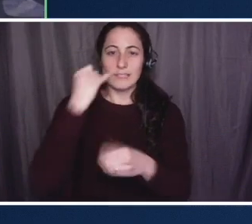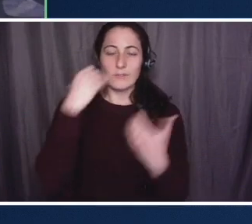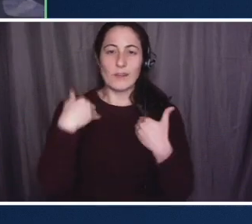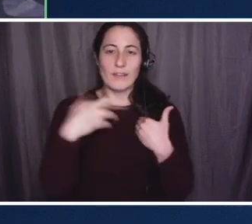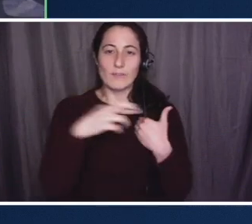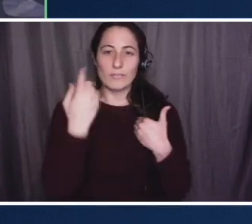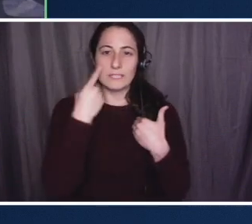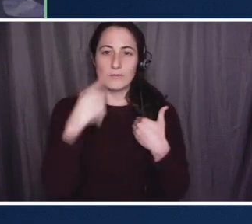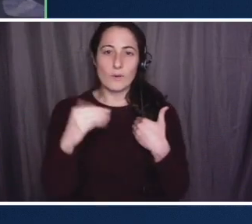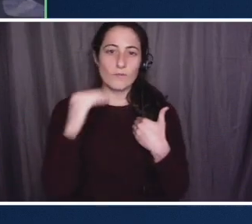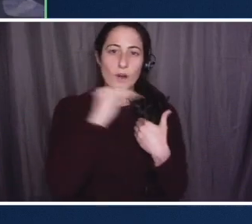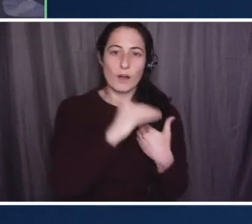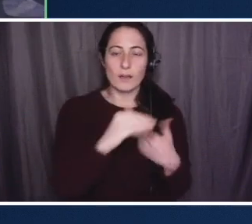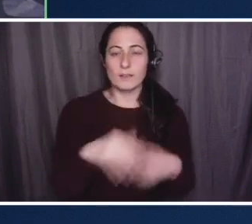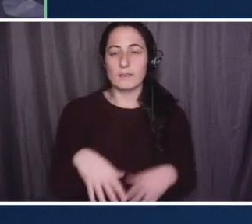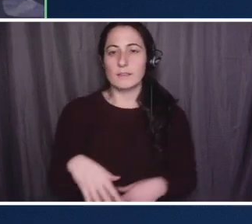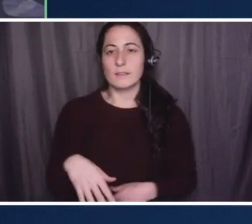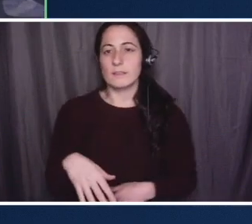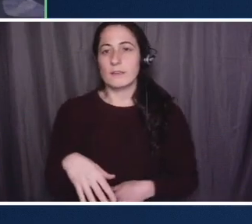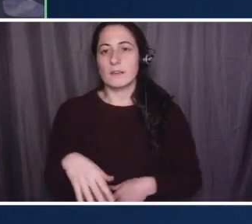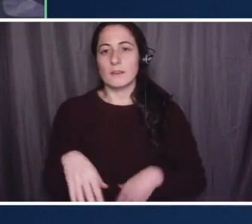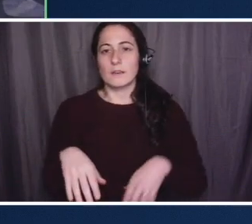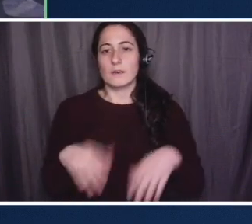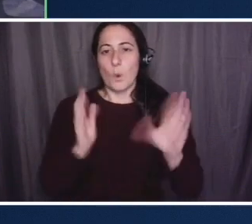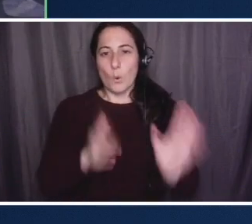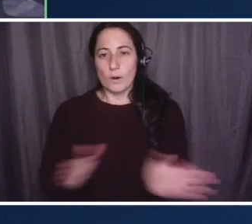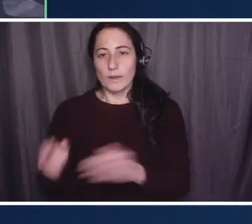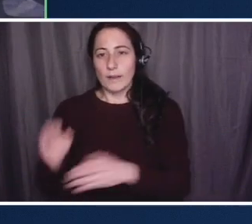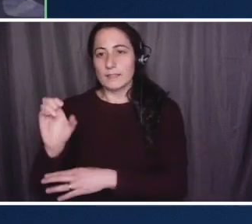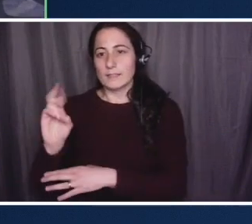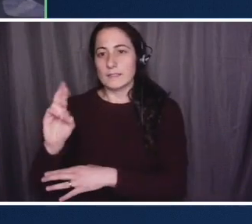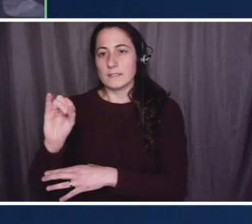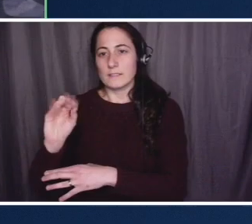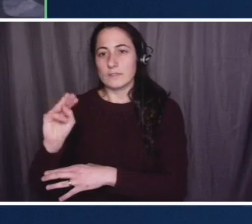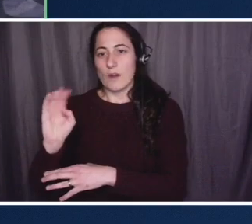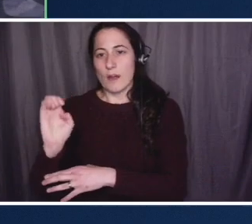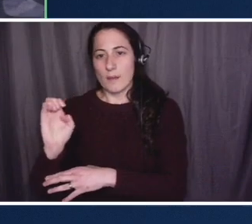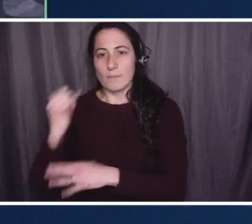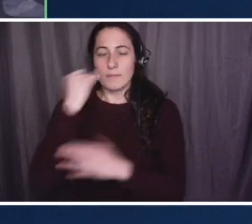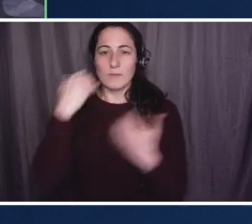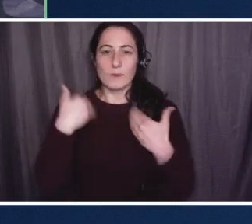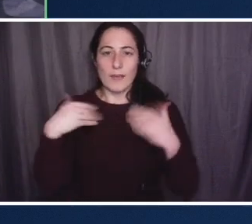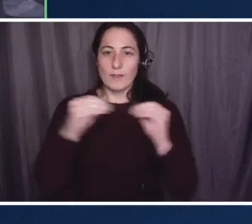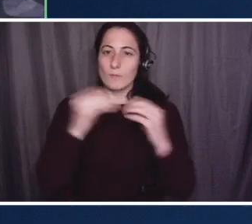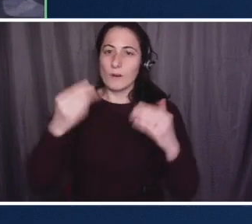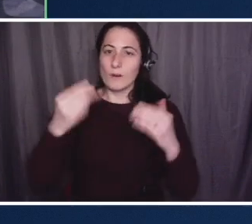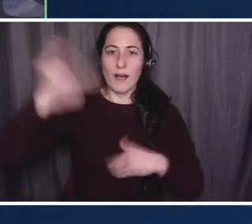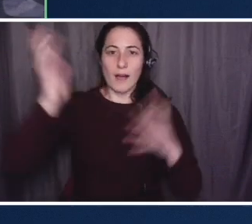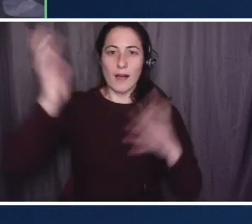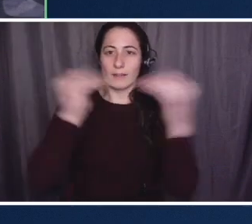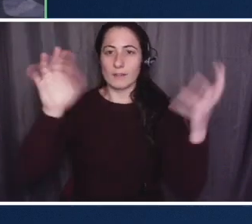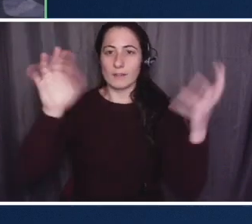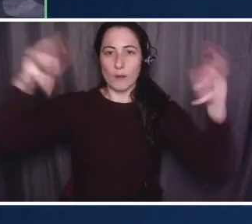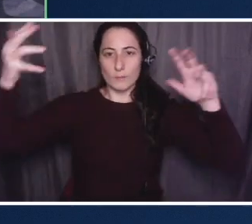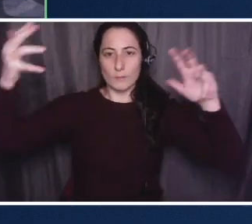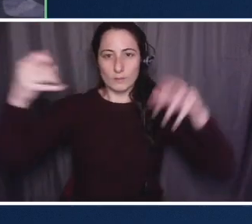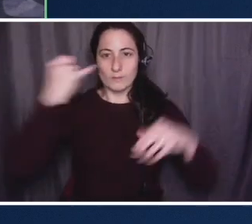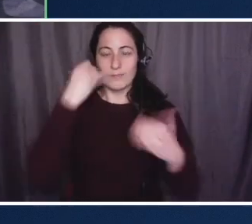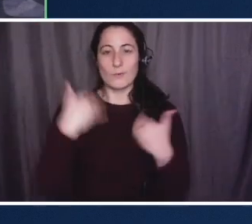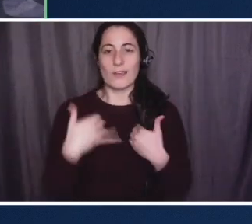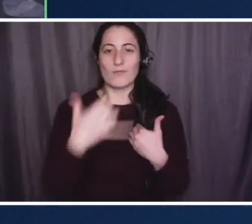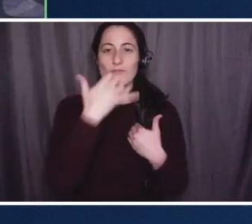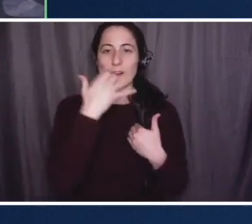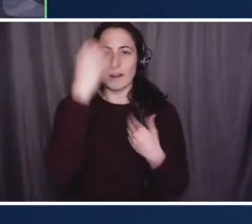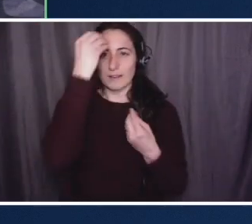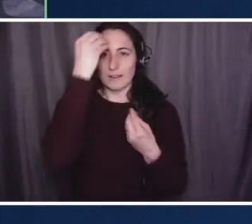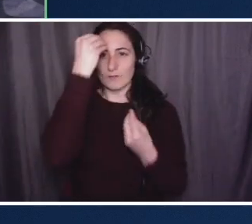transnational organized crime networks have taken root, where there are high rates of corruption, where disinformation is really